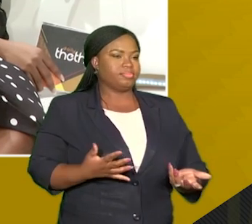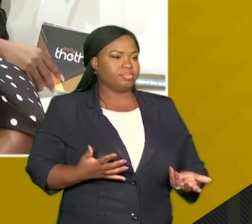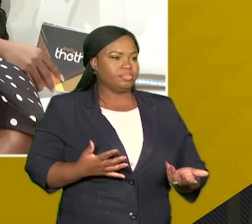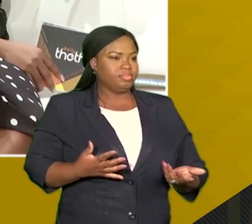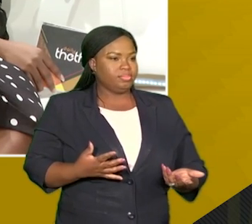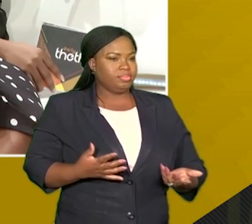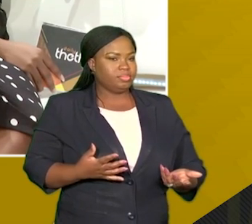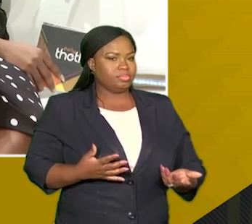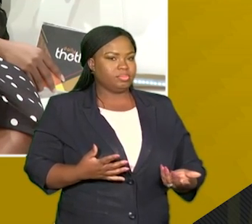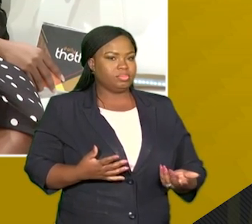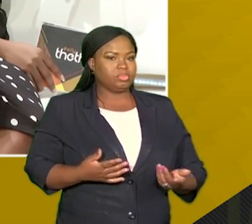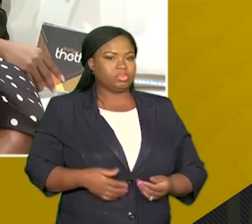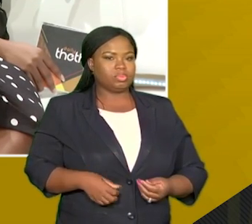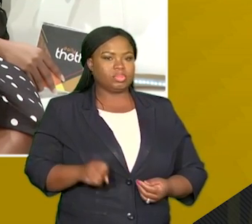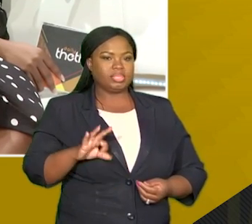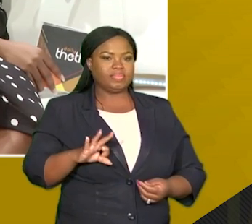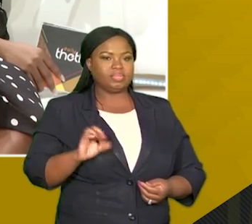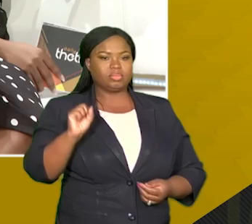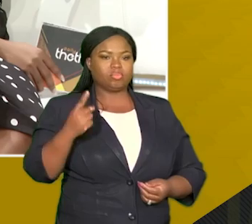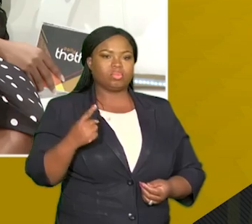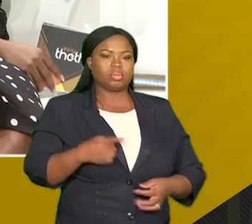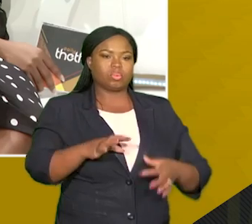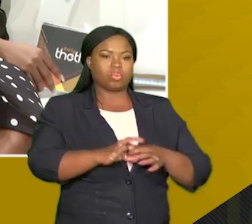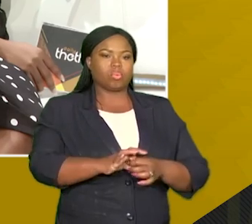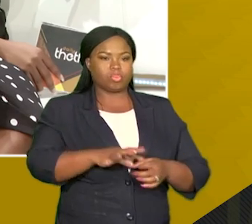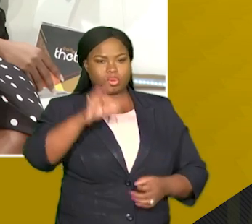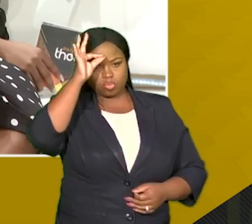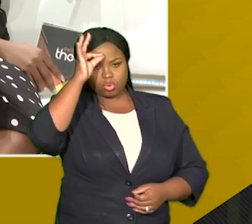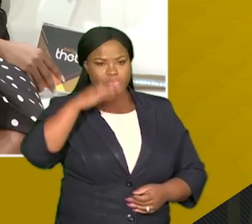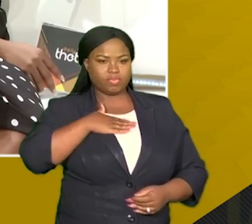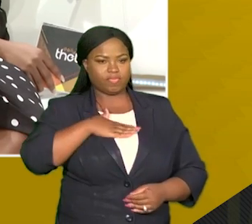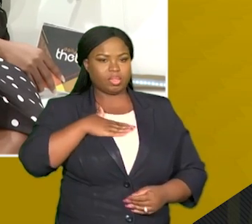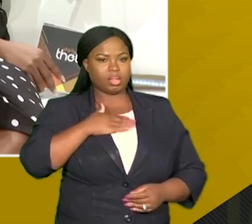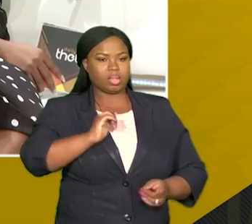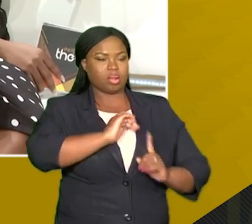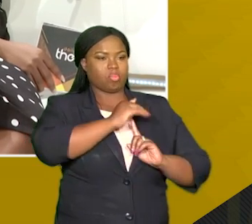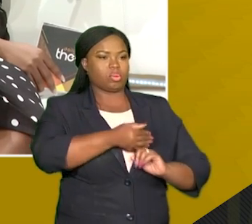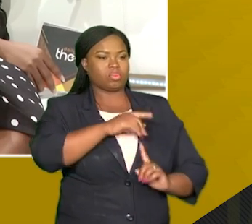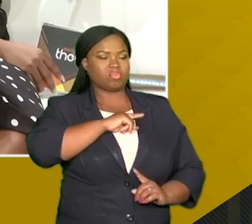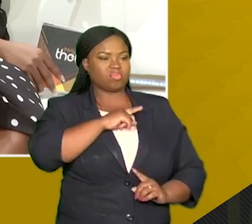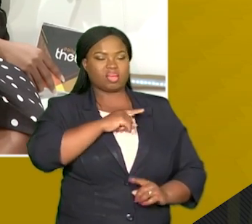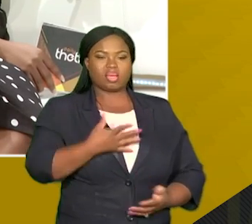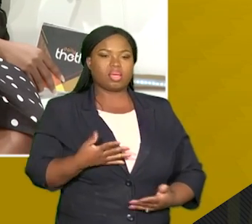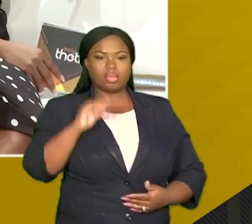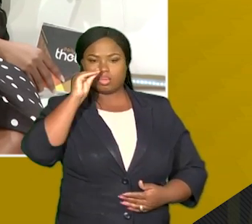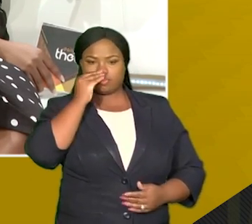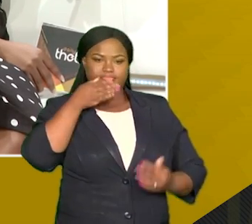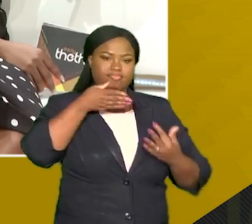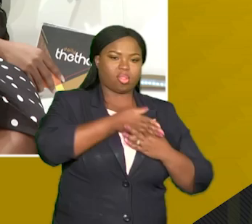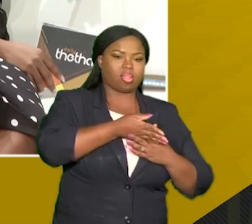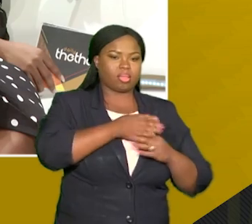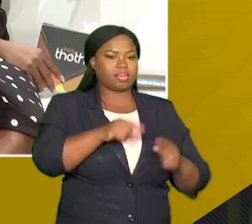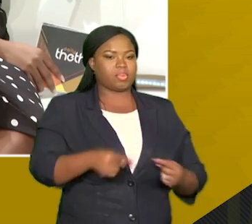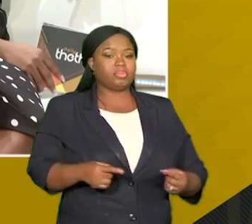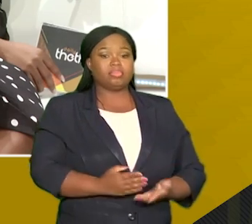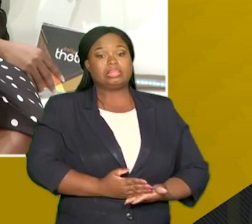ukuthi unomuntu oyiphoyisa nifila protected ngenxa yokuthi igebengu ayivamisile ukudlalela la kunamaphoyisa